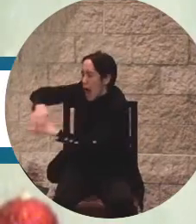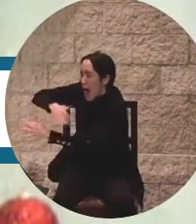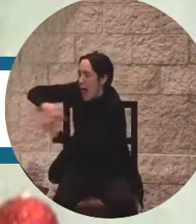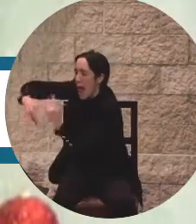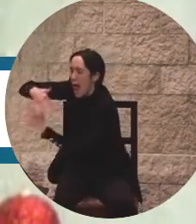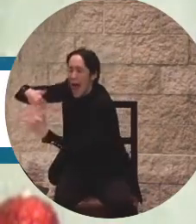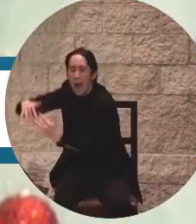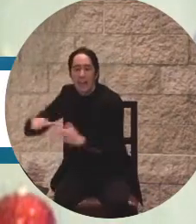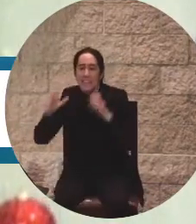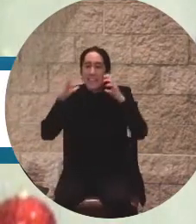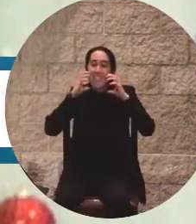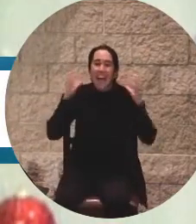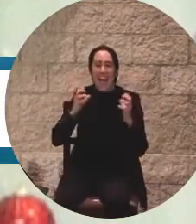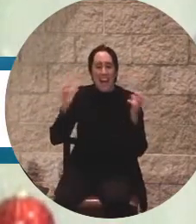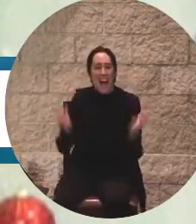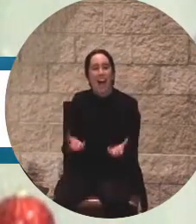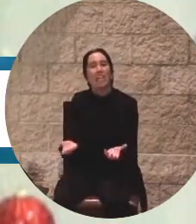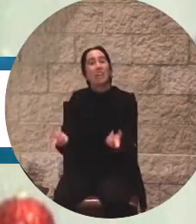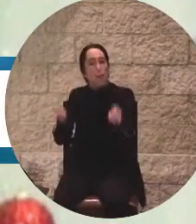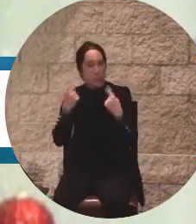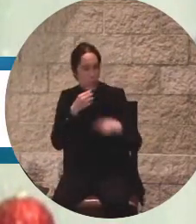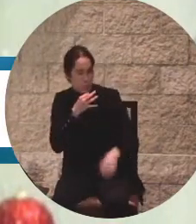big scene.